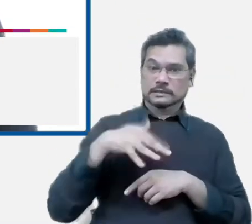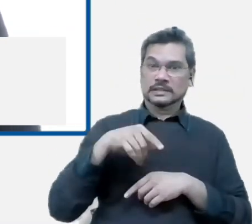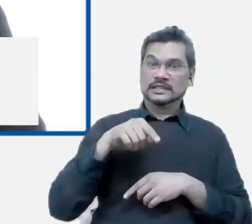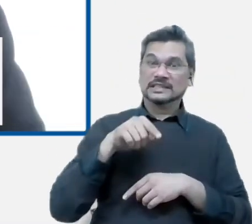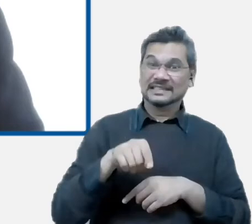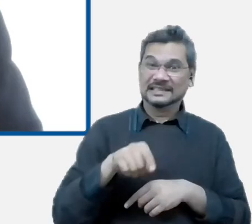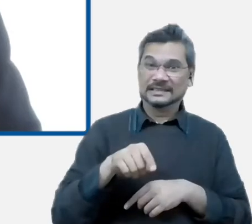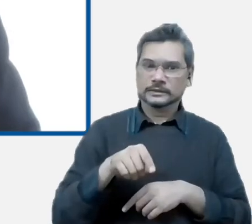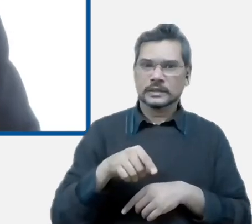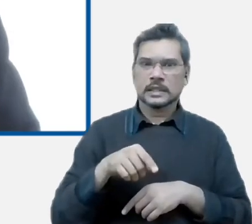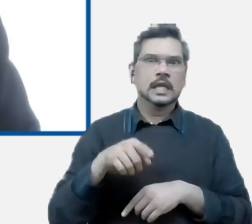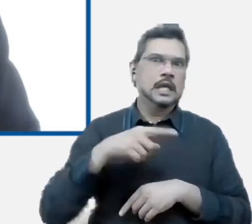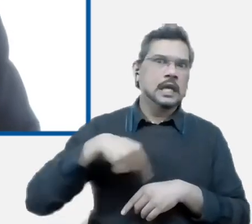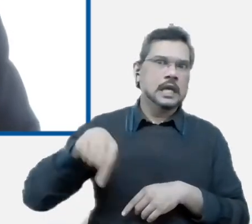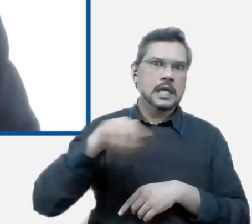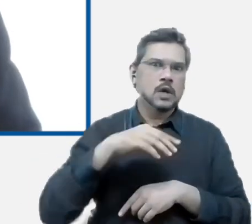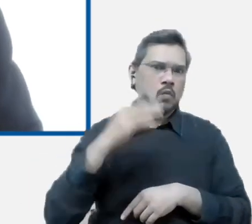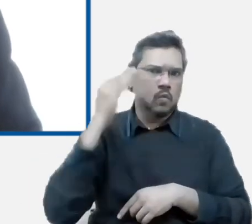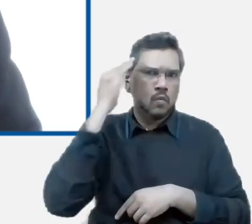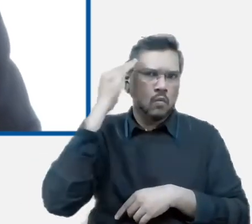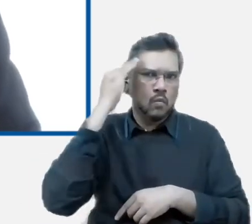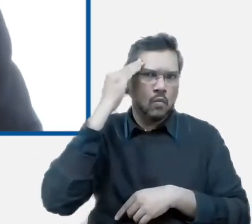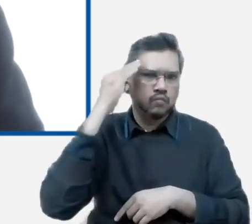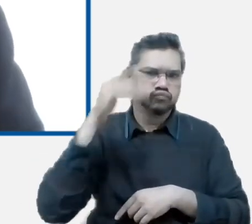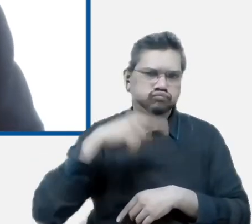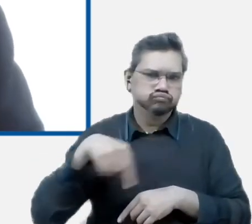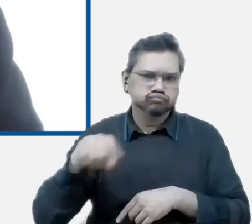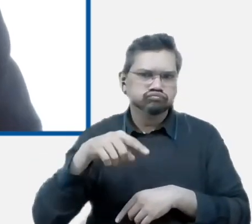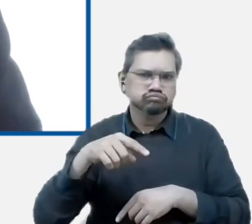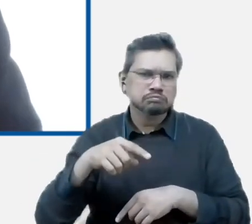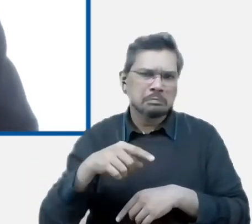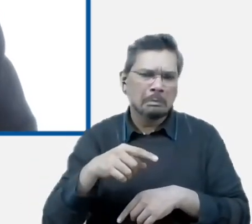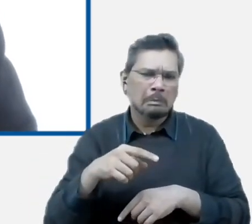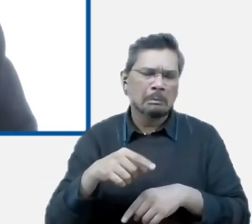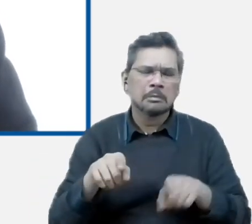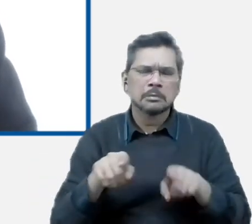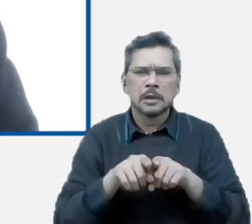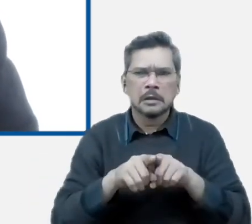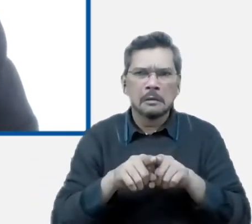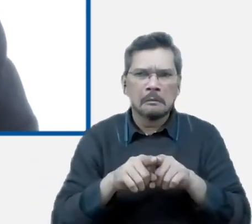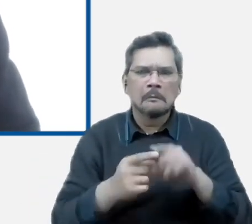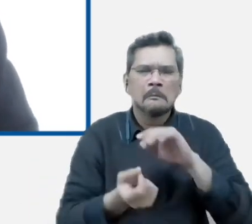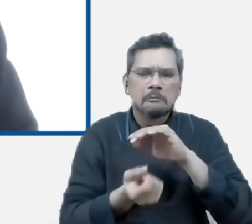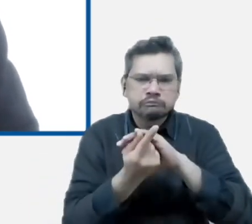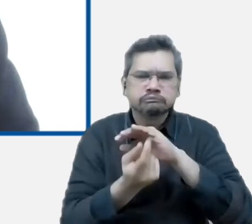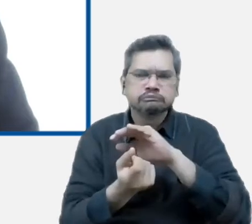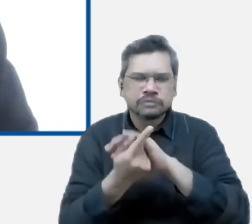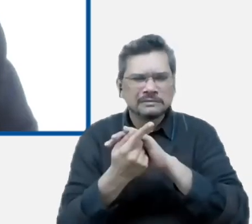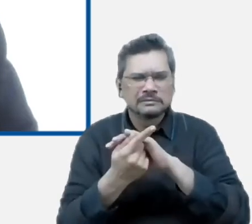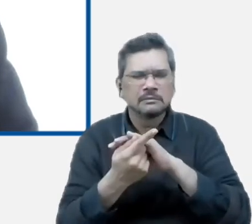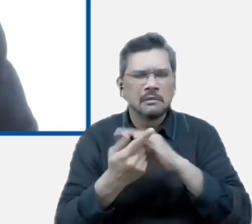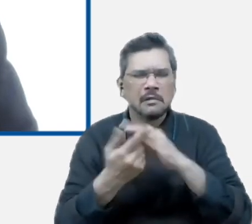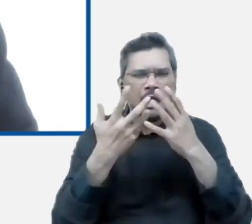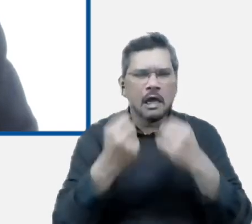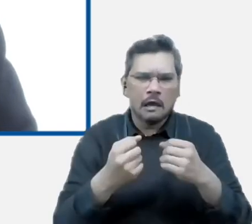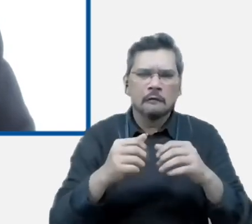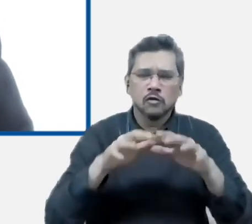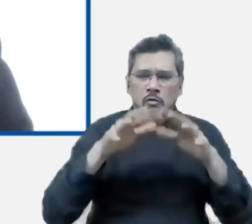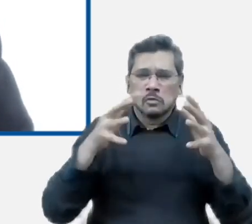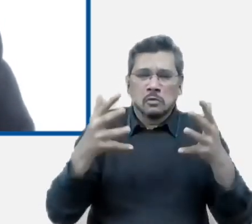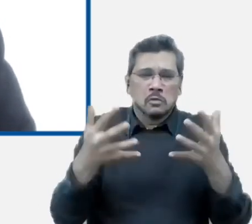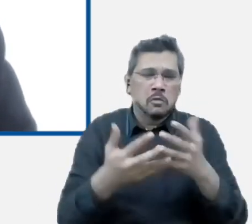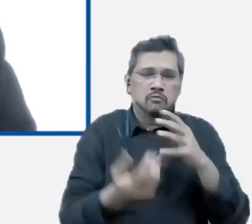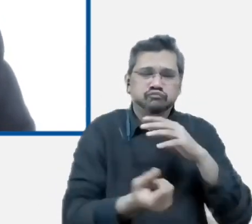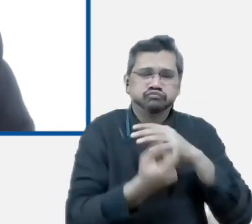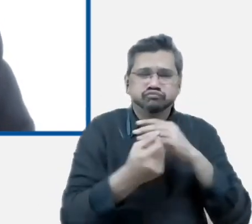saying it over and over again, disasters know no borders. What does that mean is, for example, a classical example is desert locust,